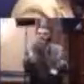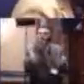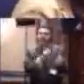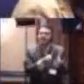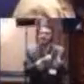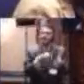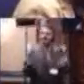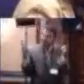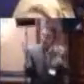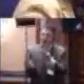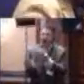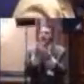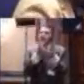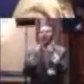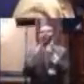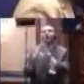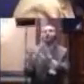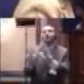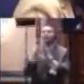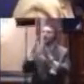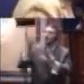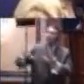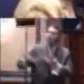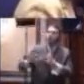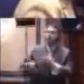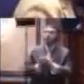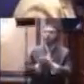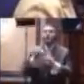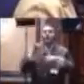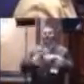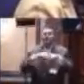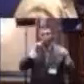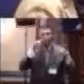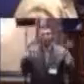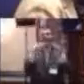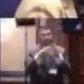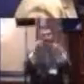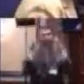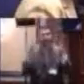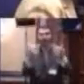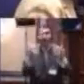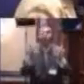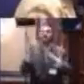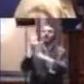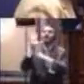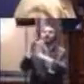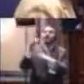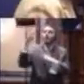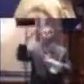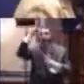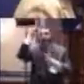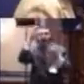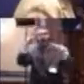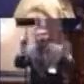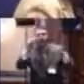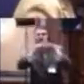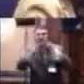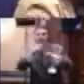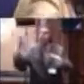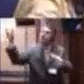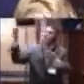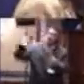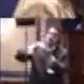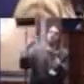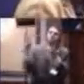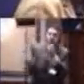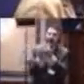It's just the kind of media that's there, social media, and of course the fact that mobile technology